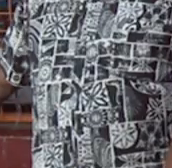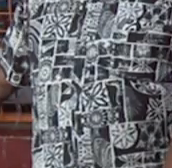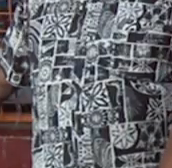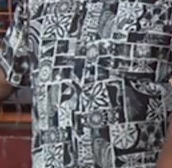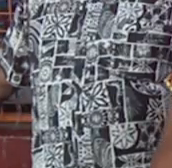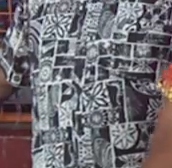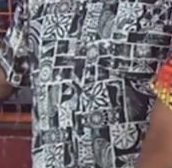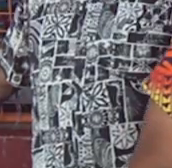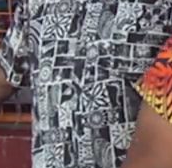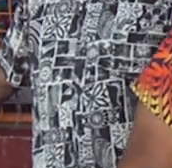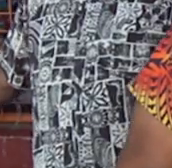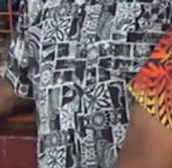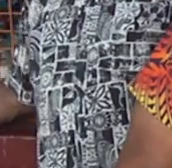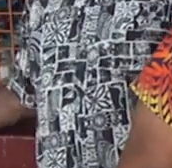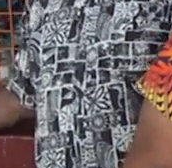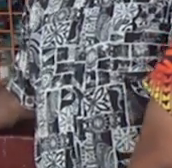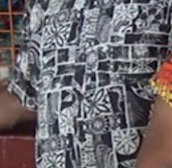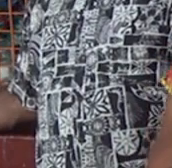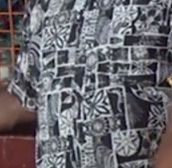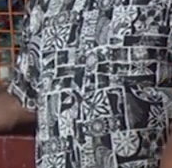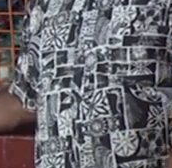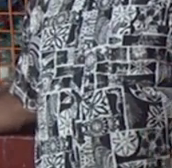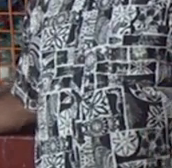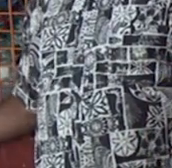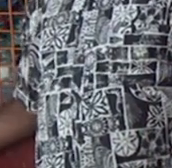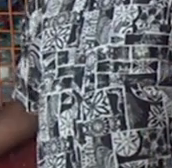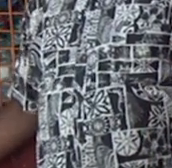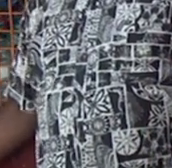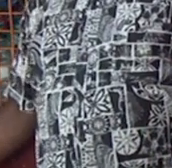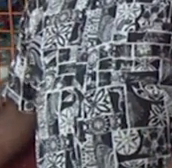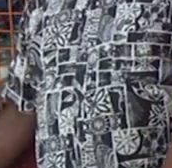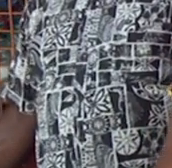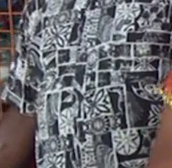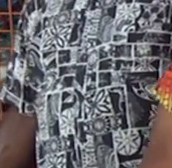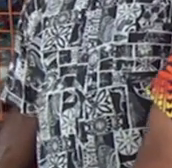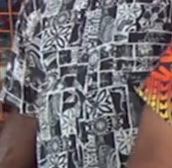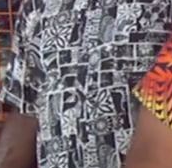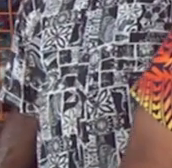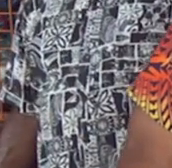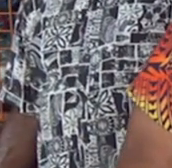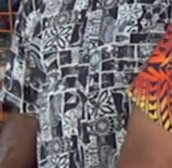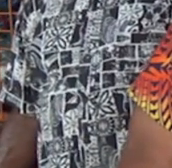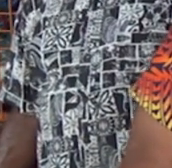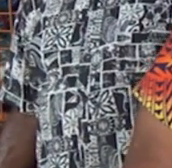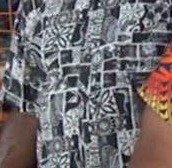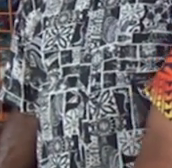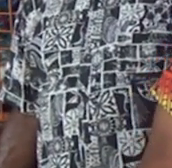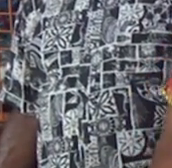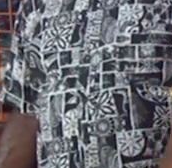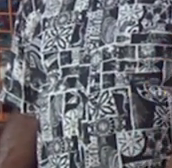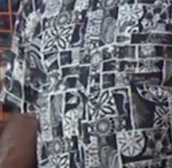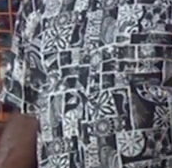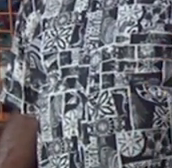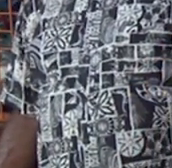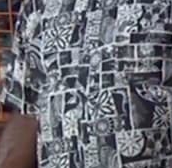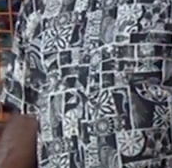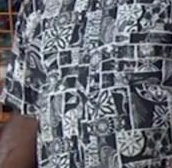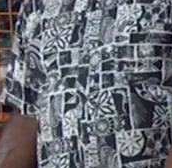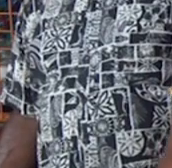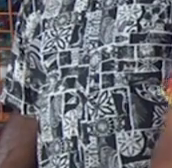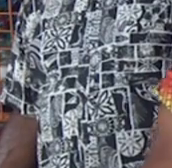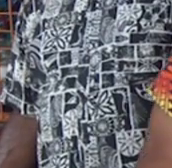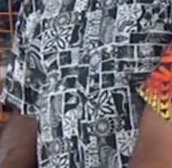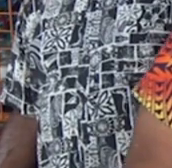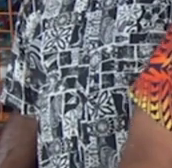Ngola binariki. Ayaw na bango kalermai, dabton mai na kono na lota mayang ite may pa.